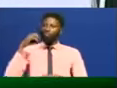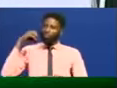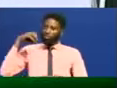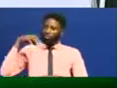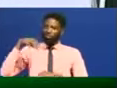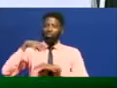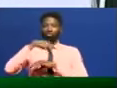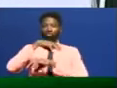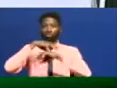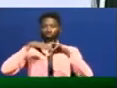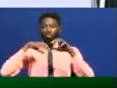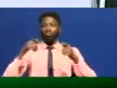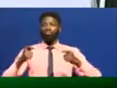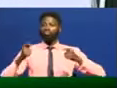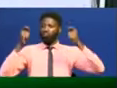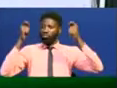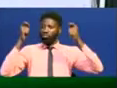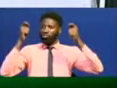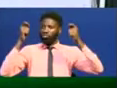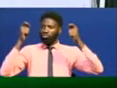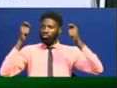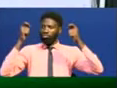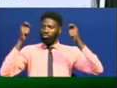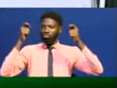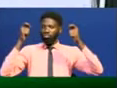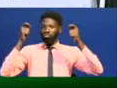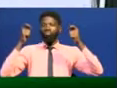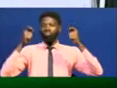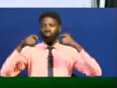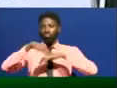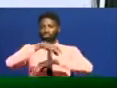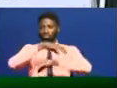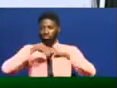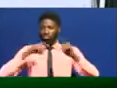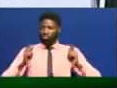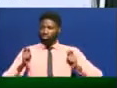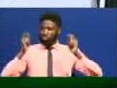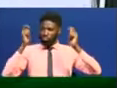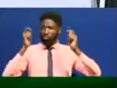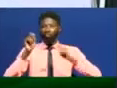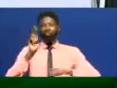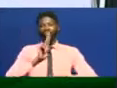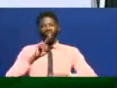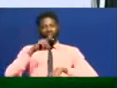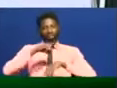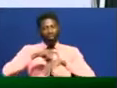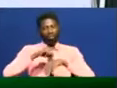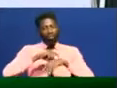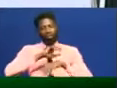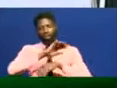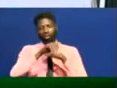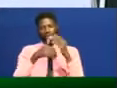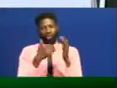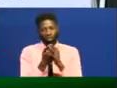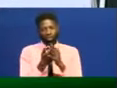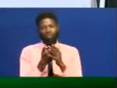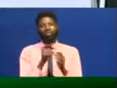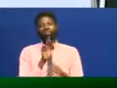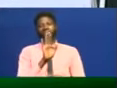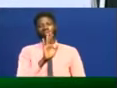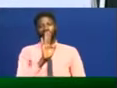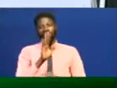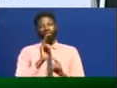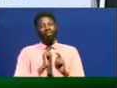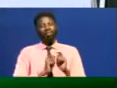substitution board. And it is the only board that will be used in all Talanta Hela activities. And I ask the Football Kenya